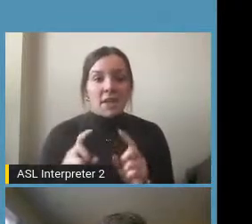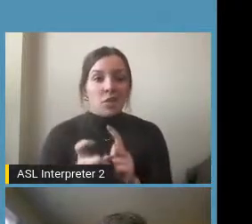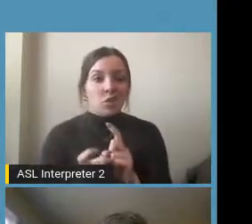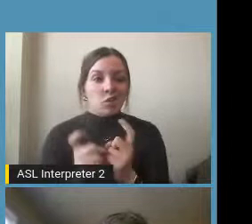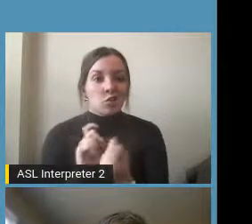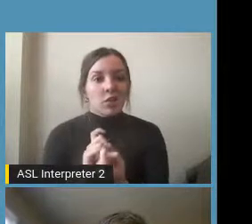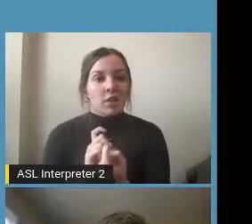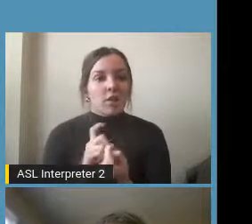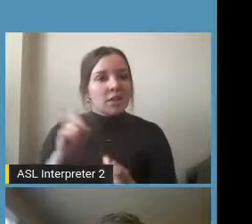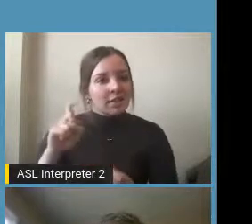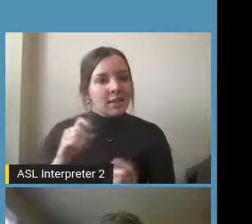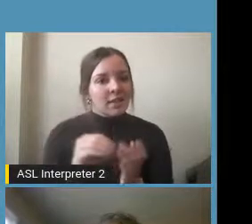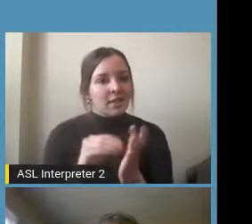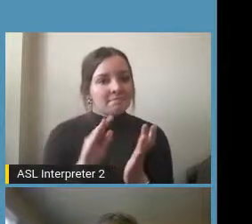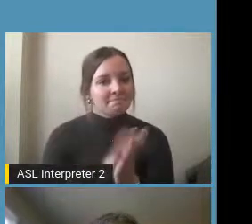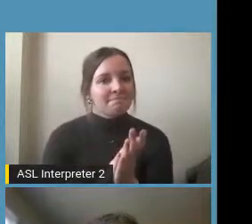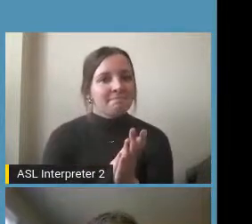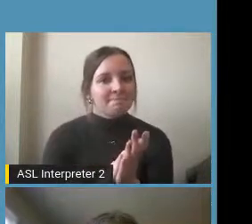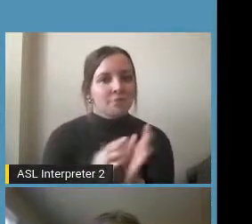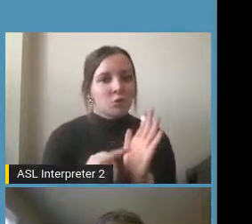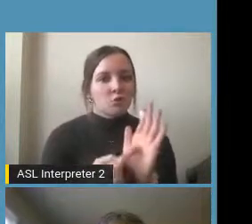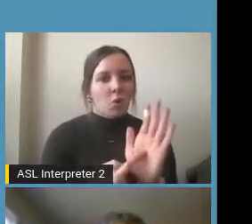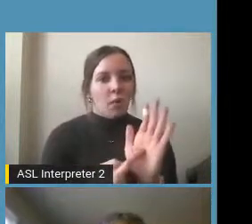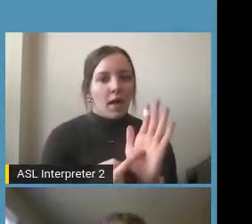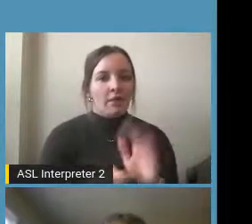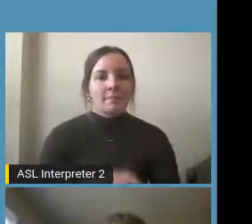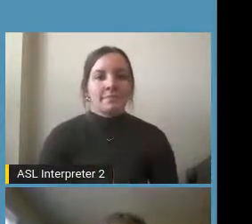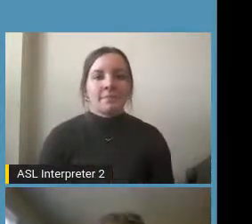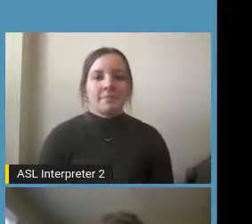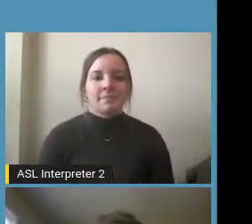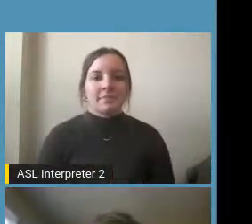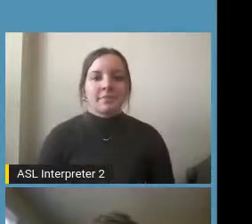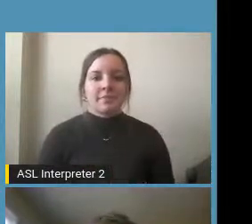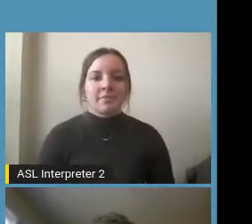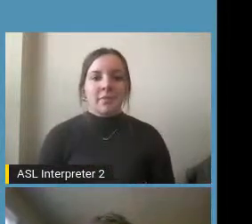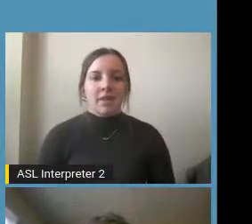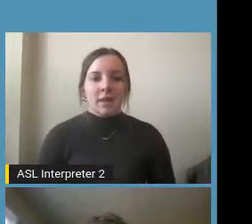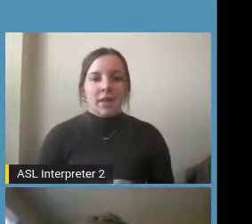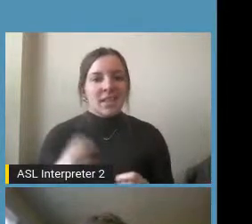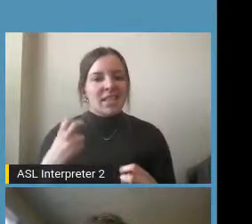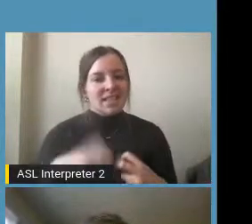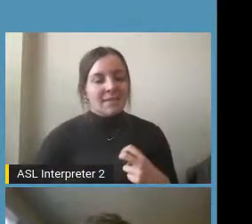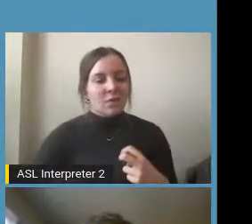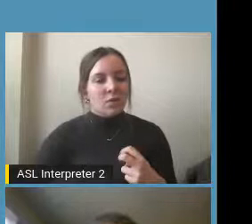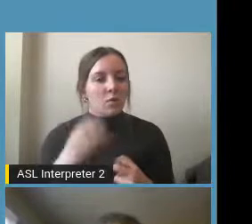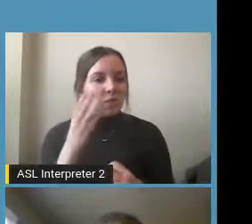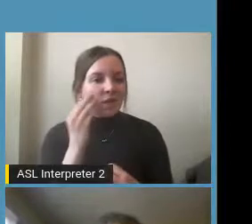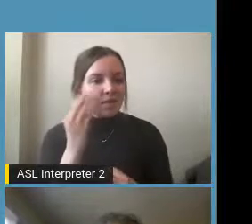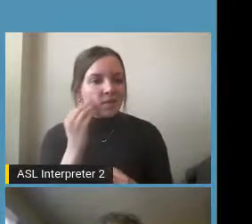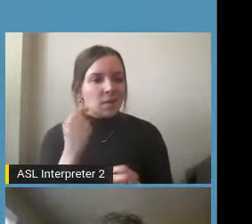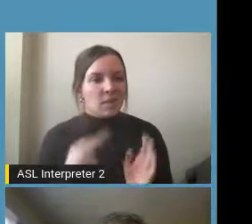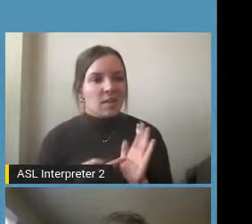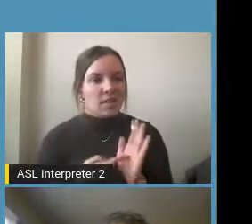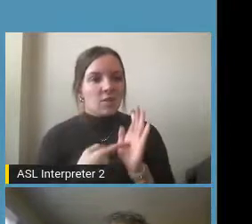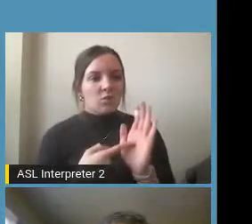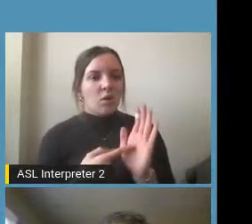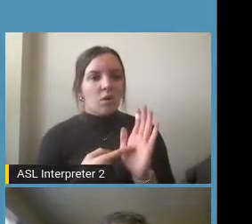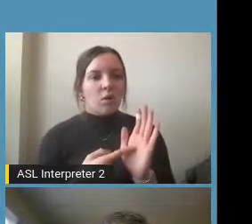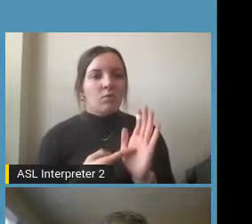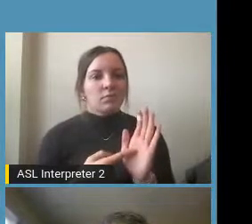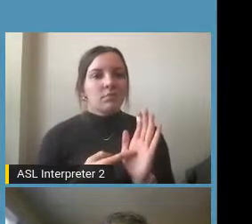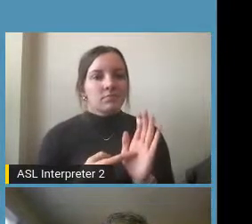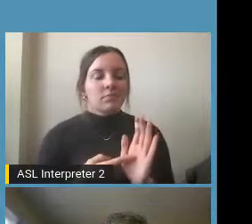sometimes it's all above. In all these cases, we have to wonder, how good does it need to be? And it really depends on what the object is.